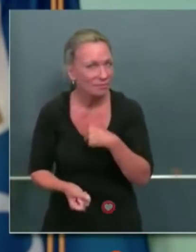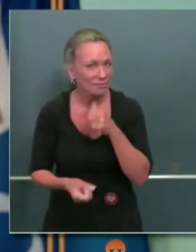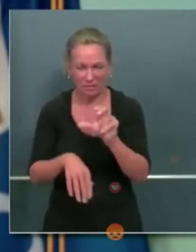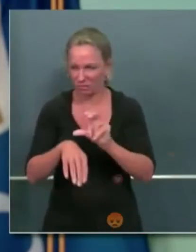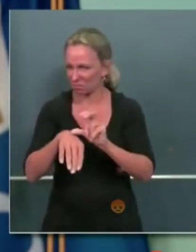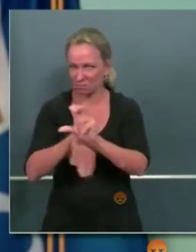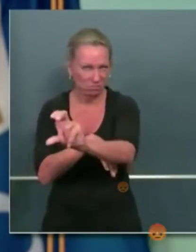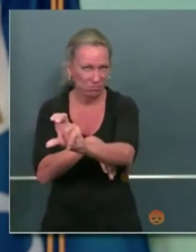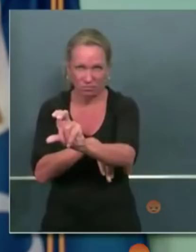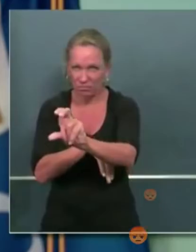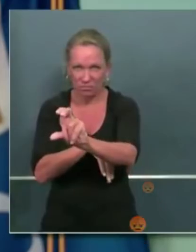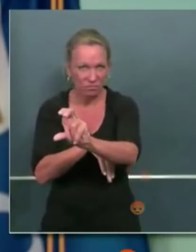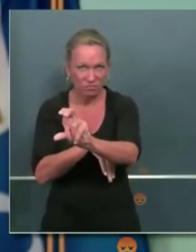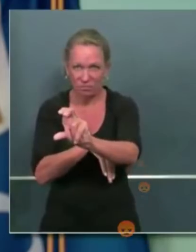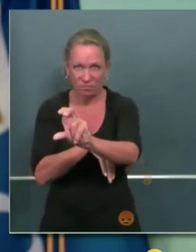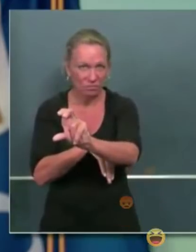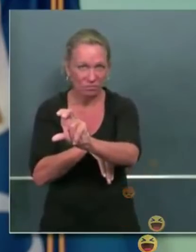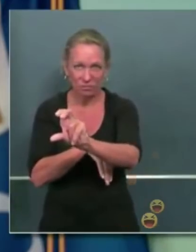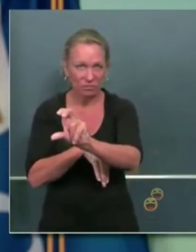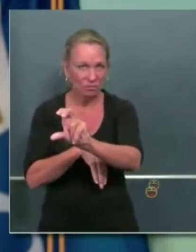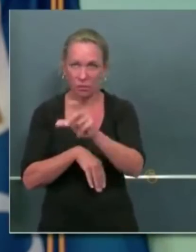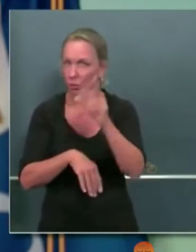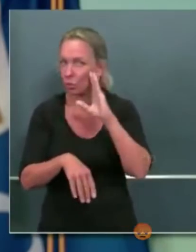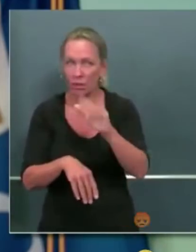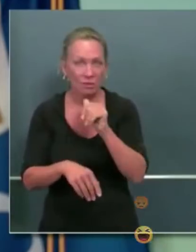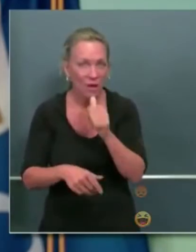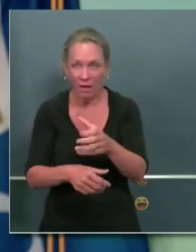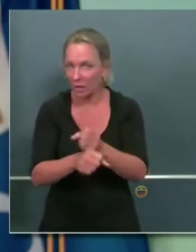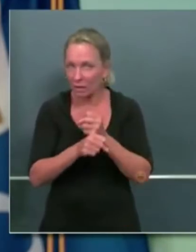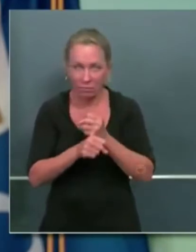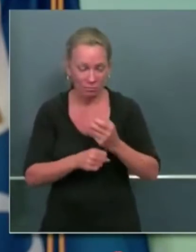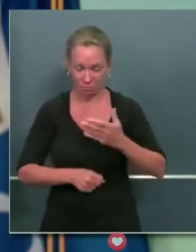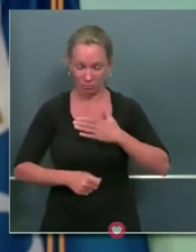là cũng là một cái nguồn lây nhiễm cao.